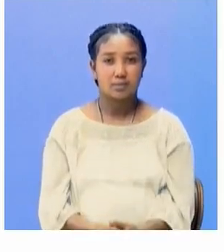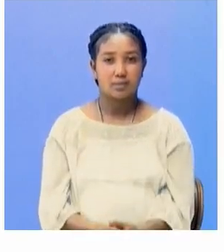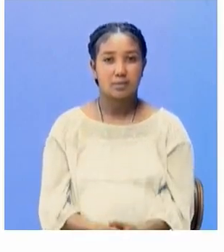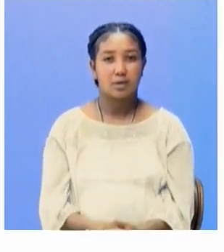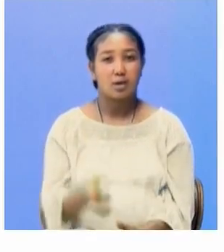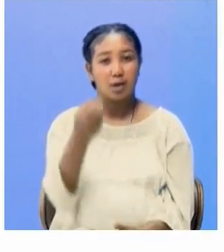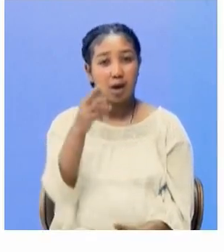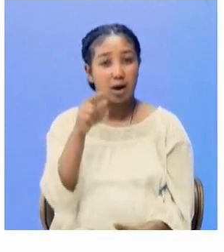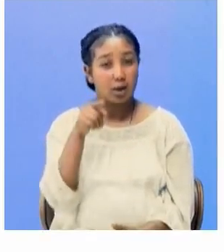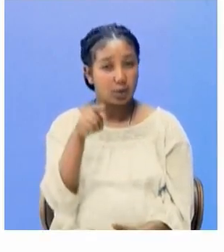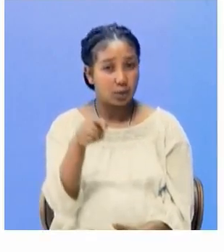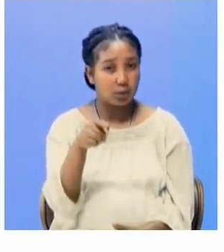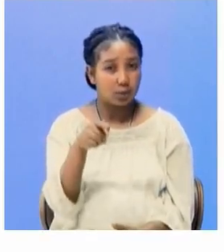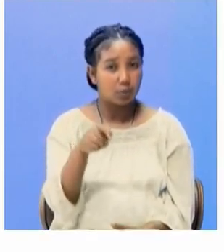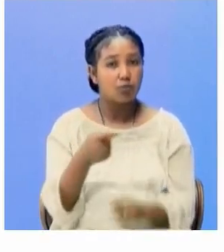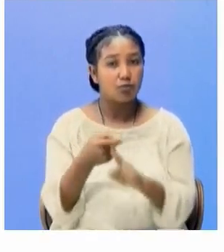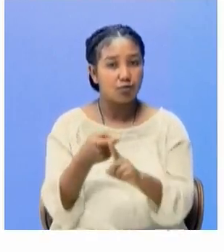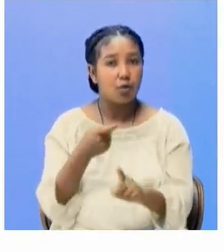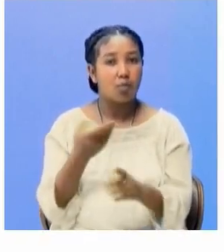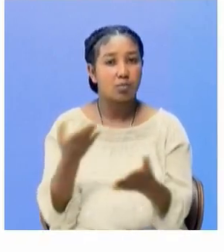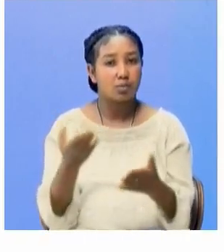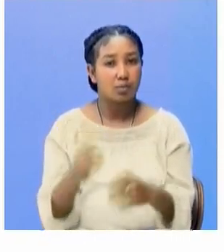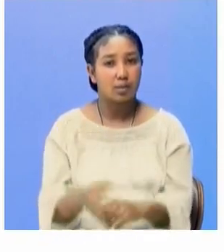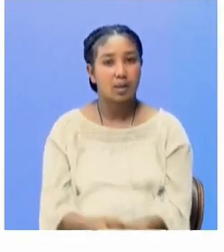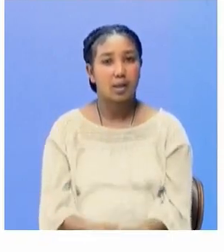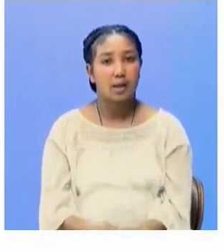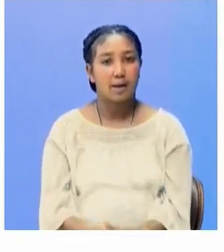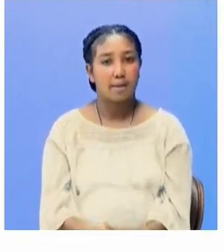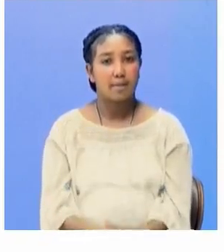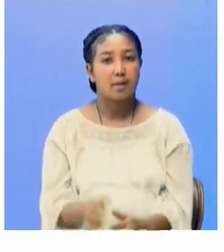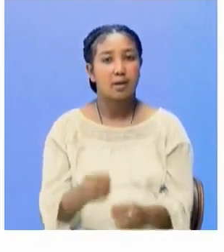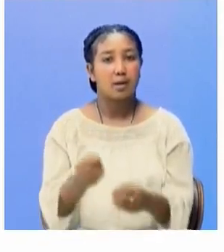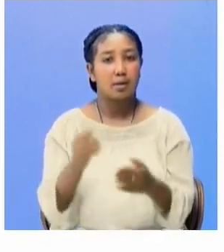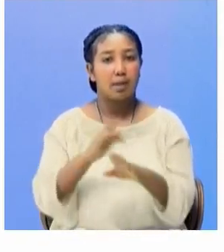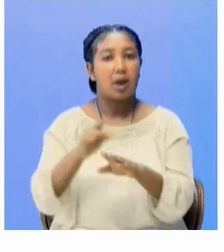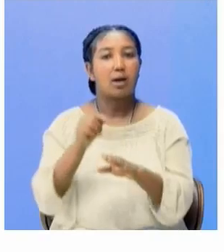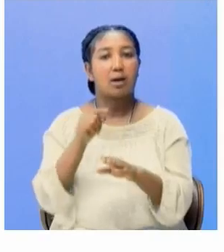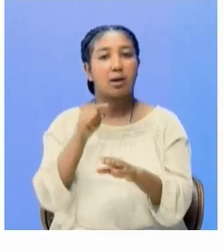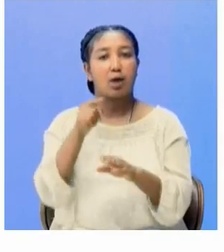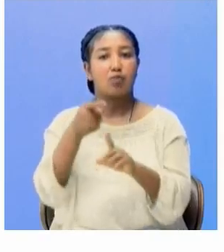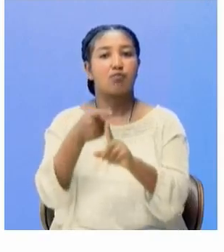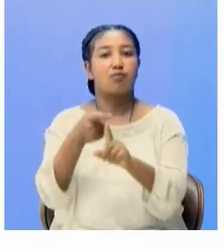are you from? Blank, are you from?